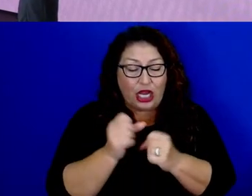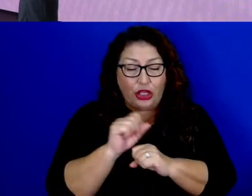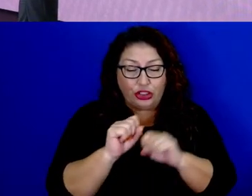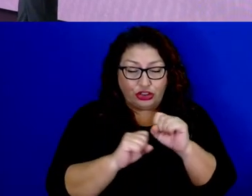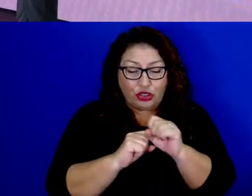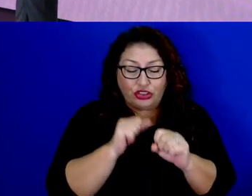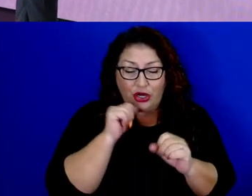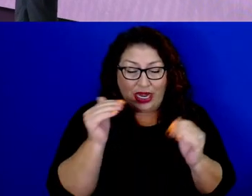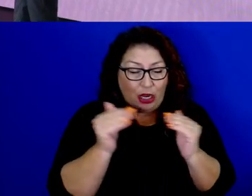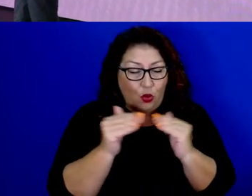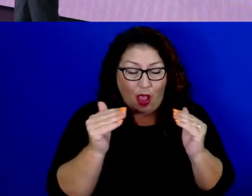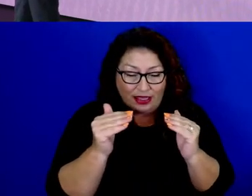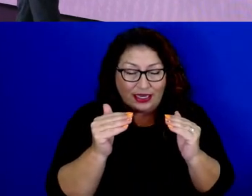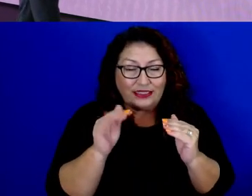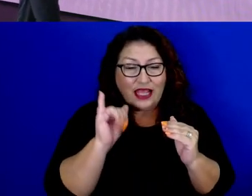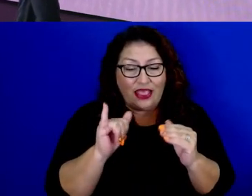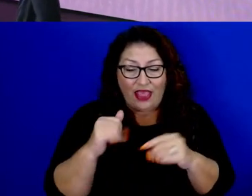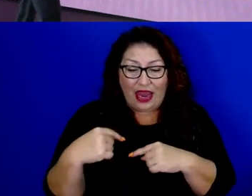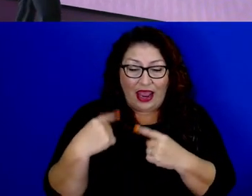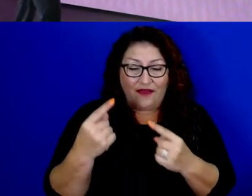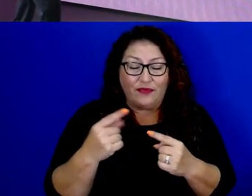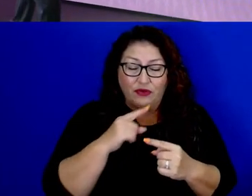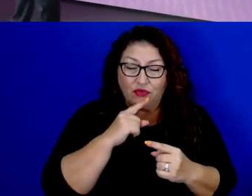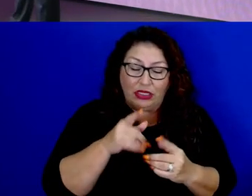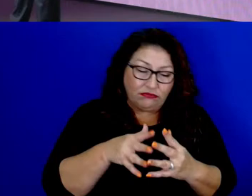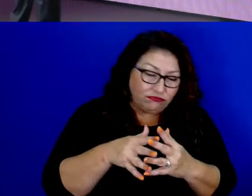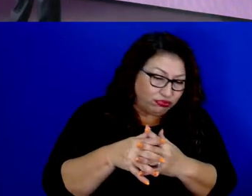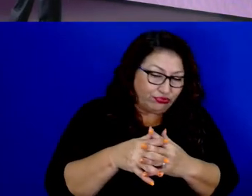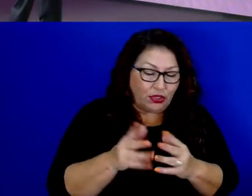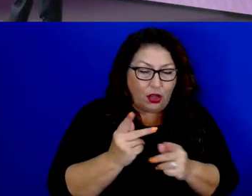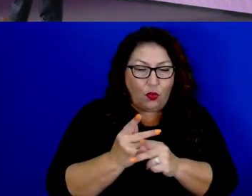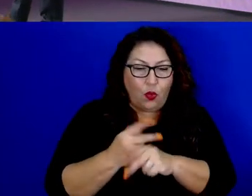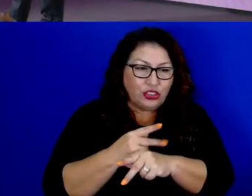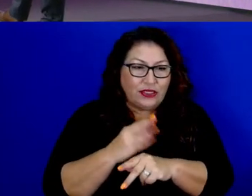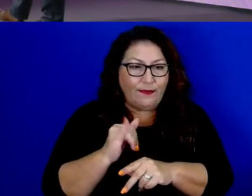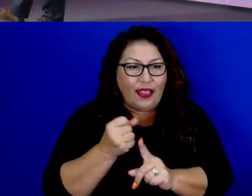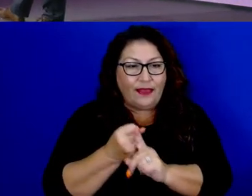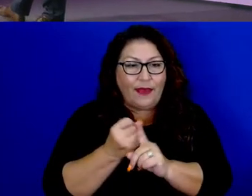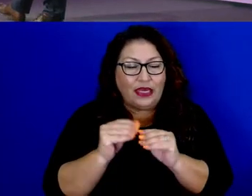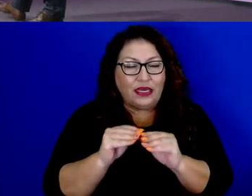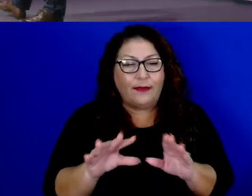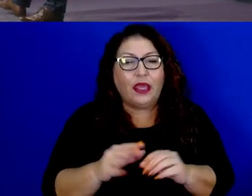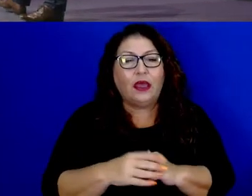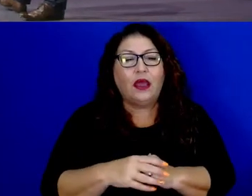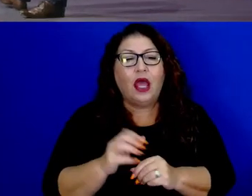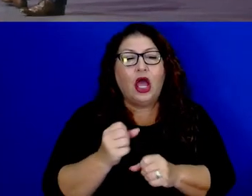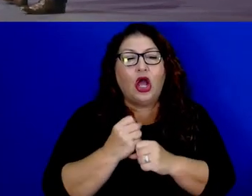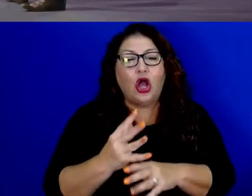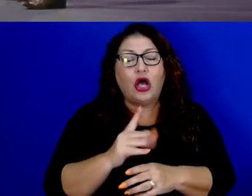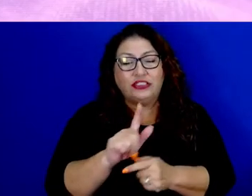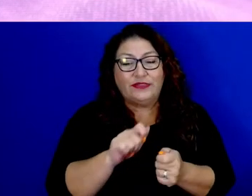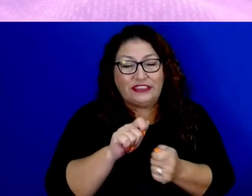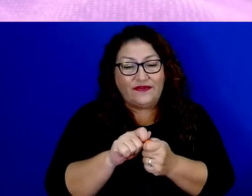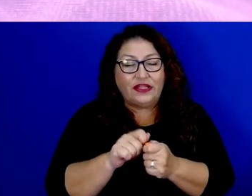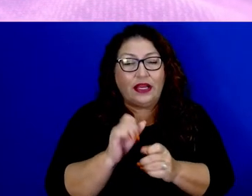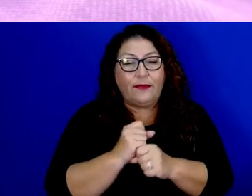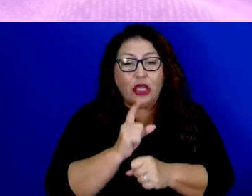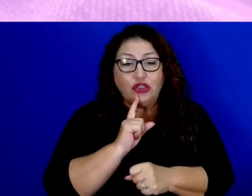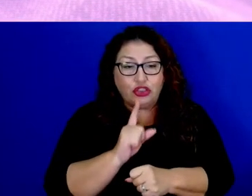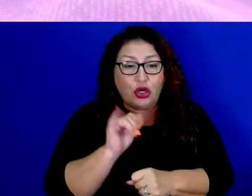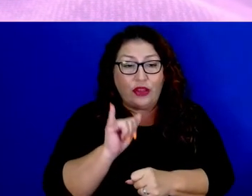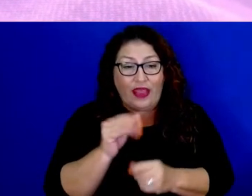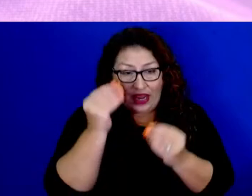been deepened and worsened by the pandemic, they call specifically to ensure that information